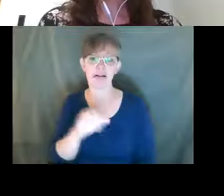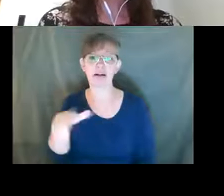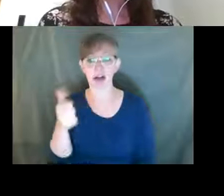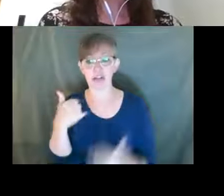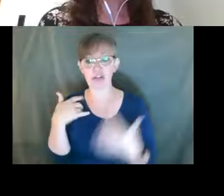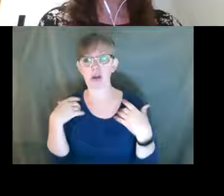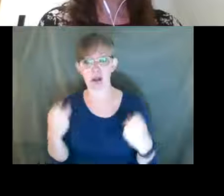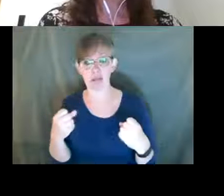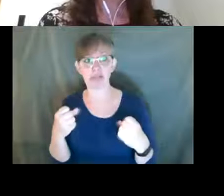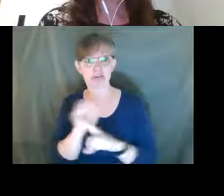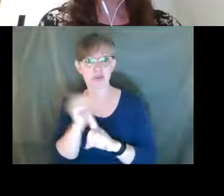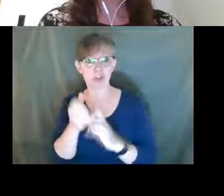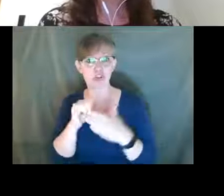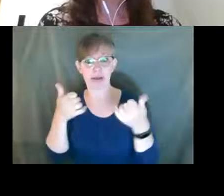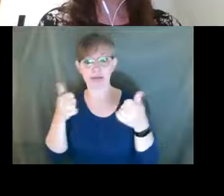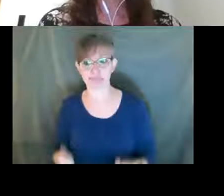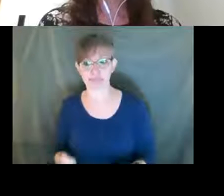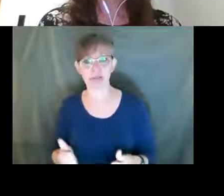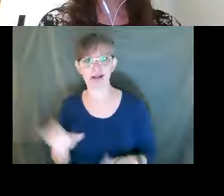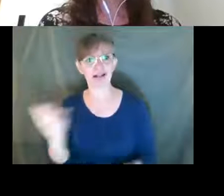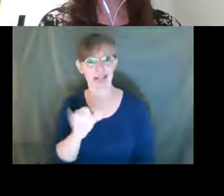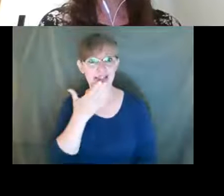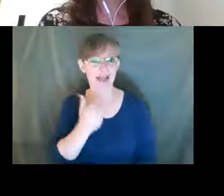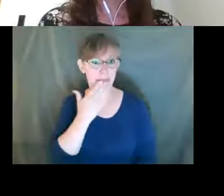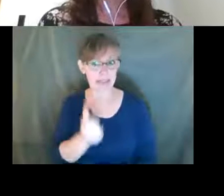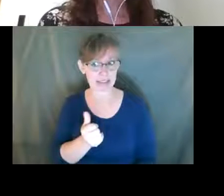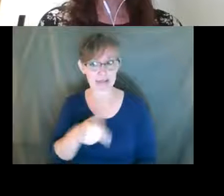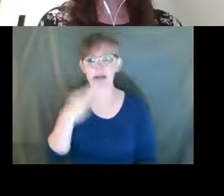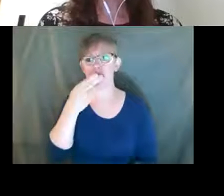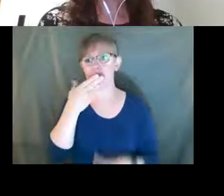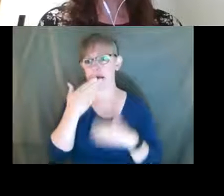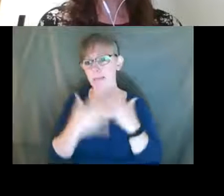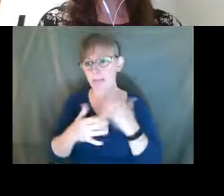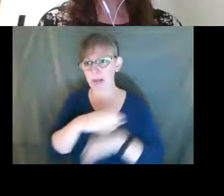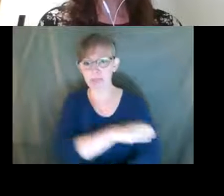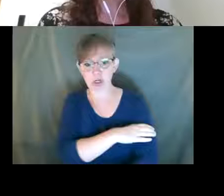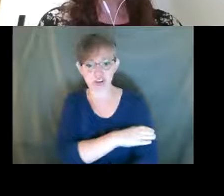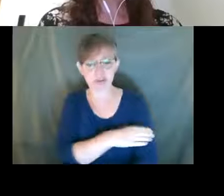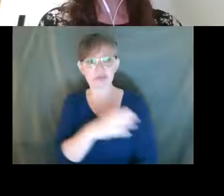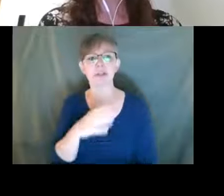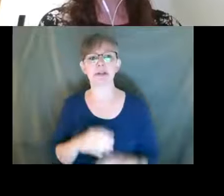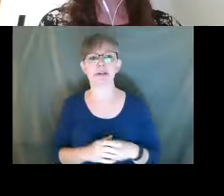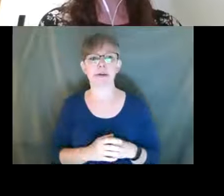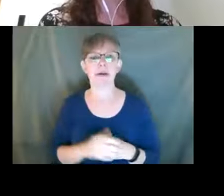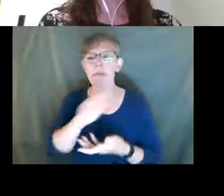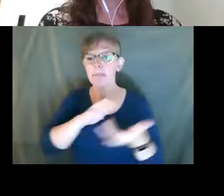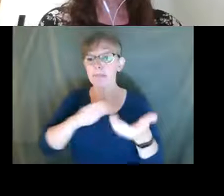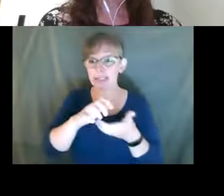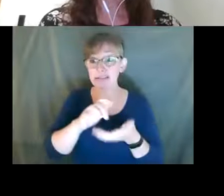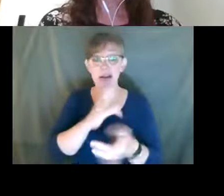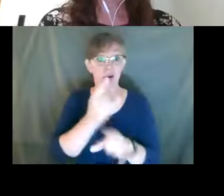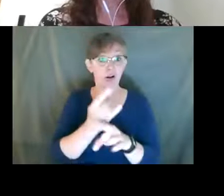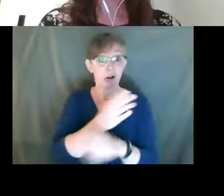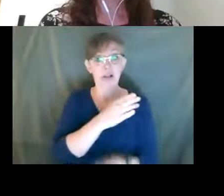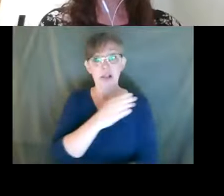as diabetes, heart disease, high blood pressure. Mixing alcohol and medications is dangerous